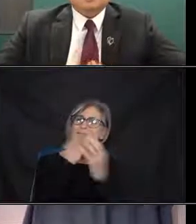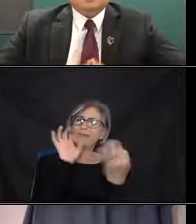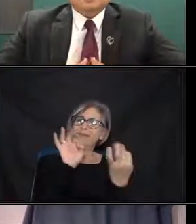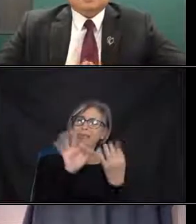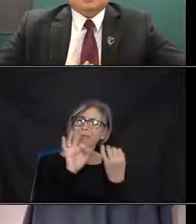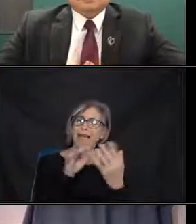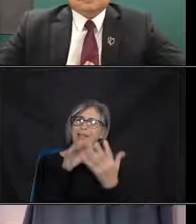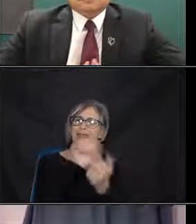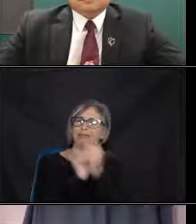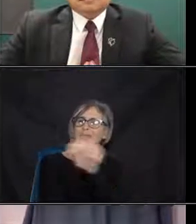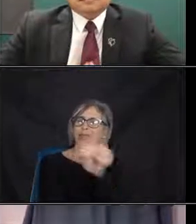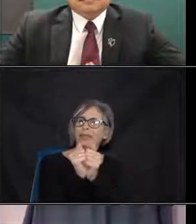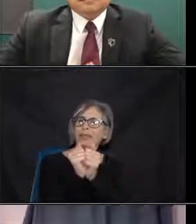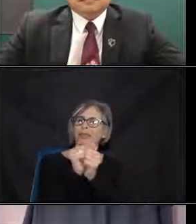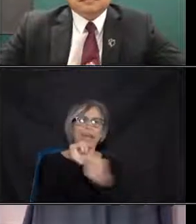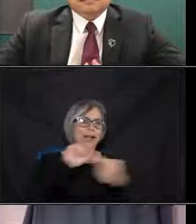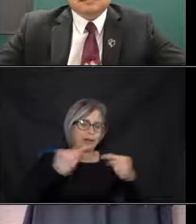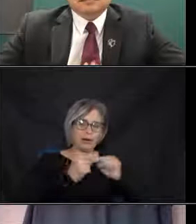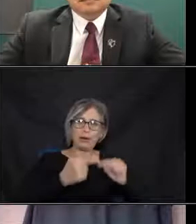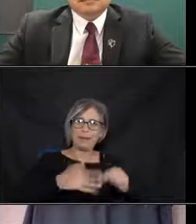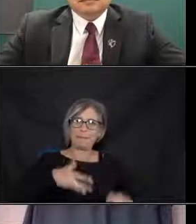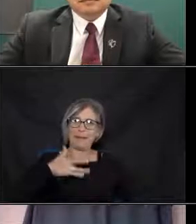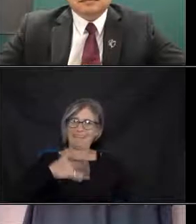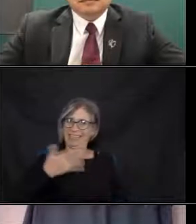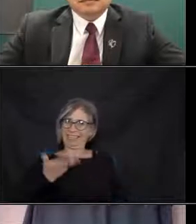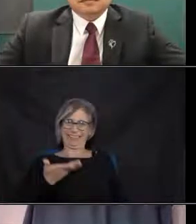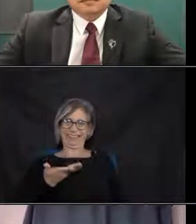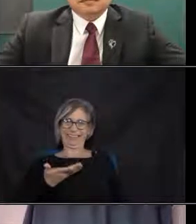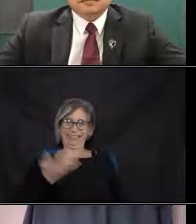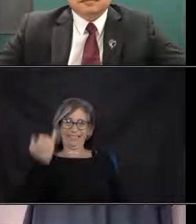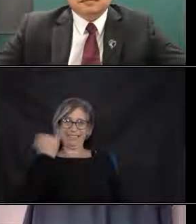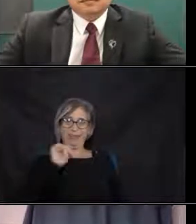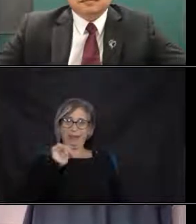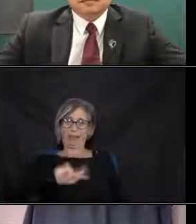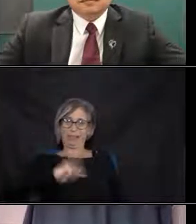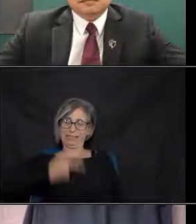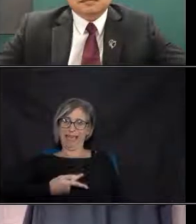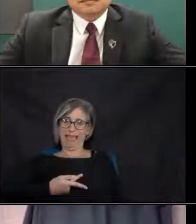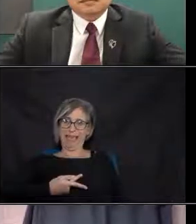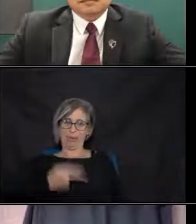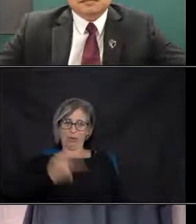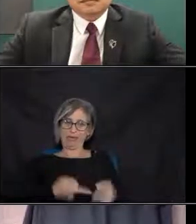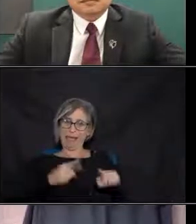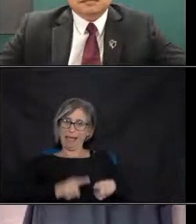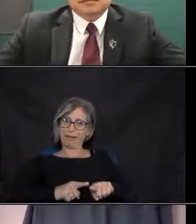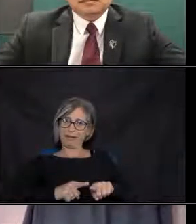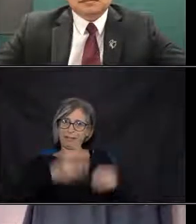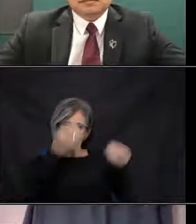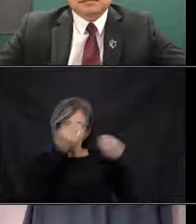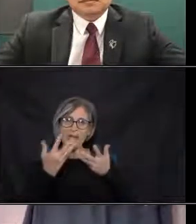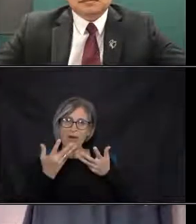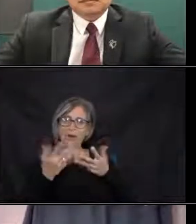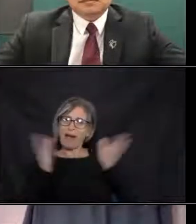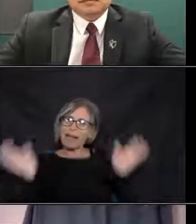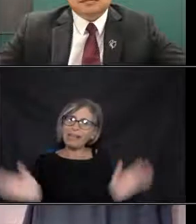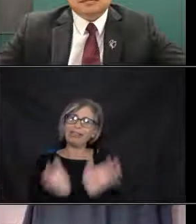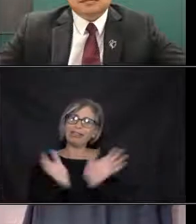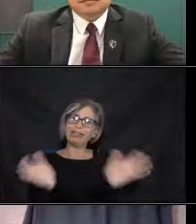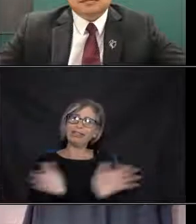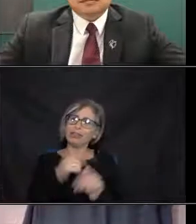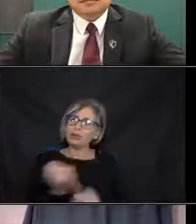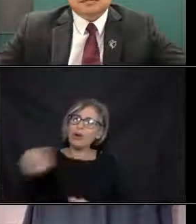other. You won't hurt my feelings when you're not happy with the way something happened. And so I encourage each of you to